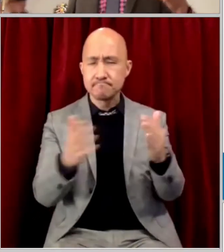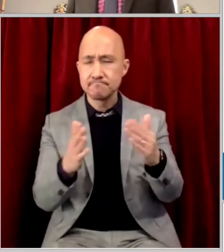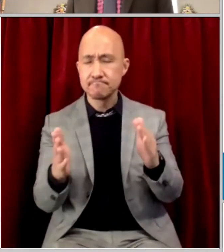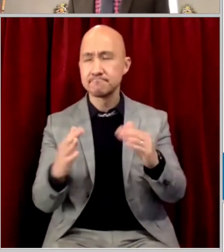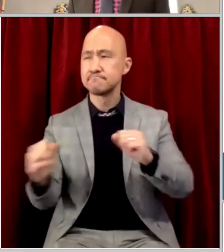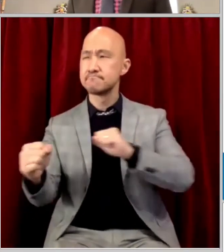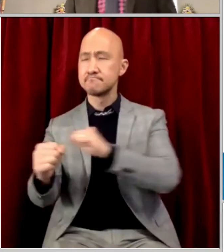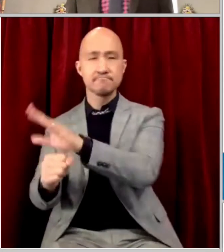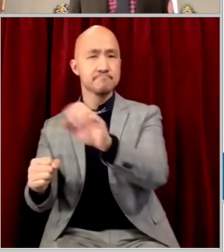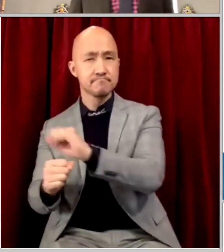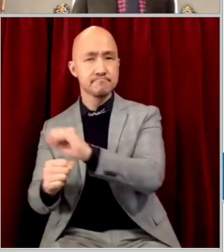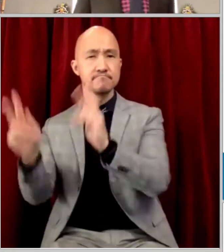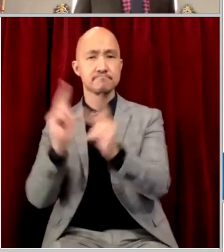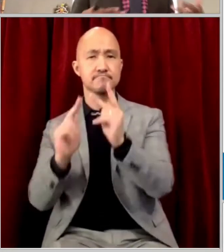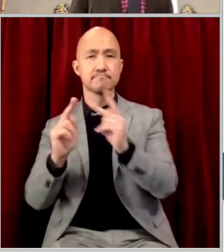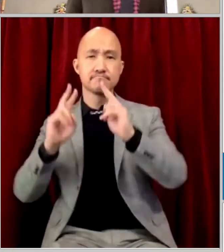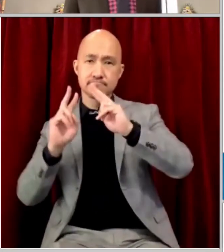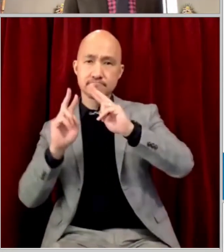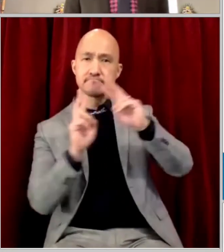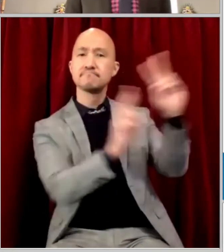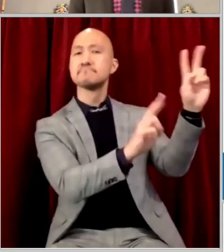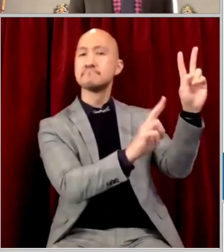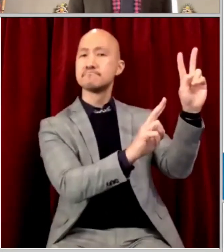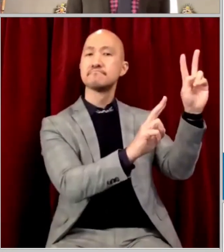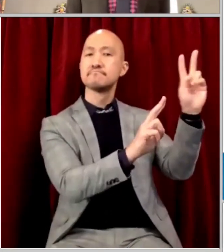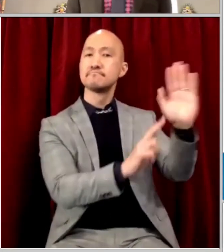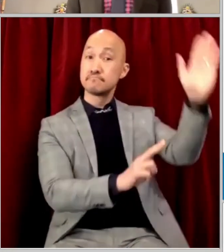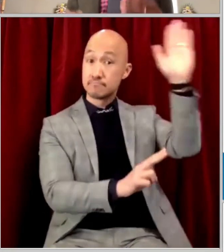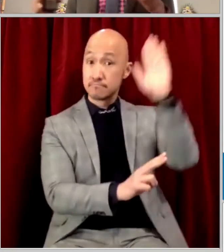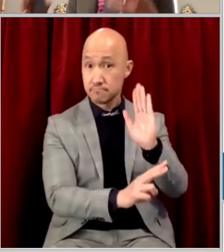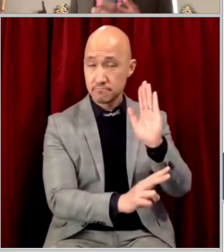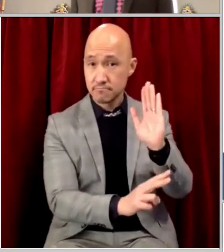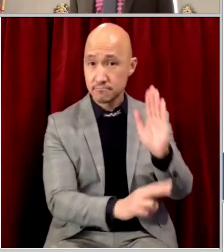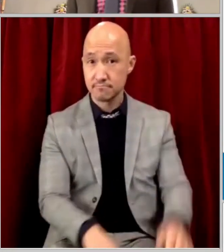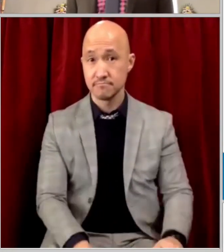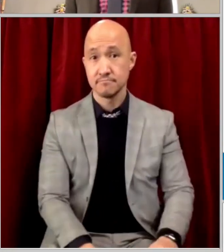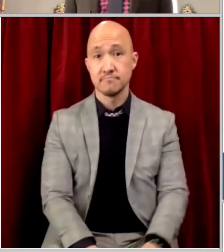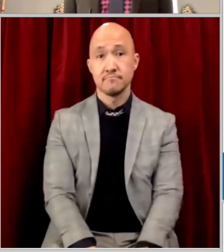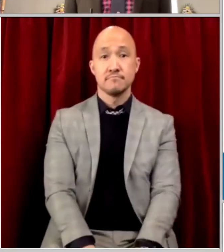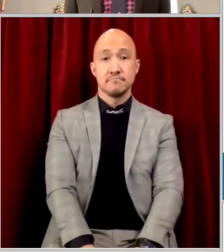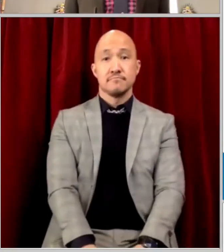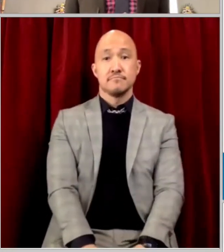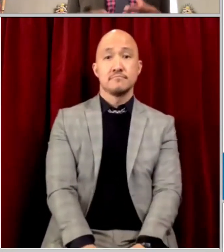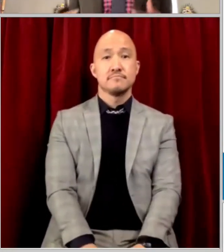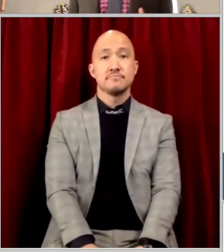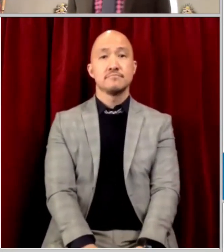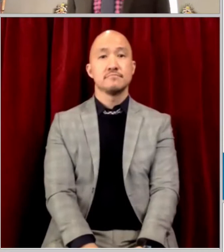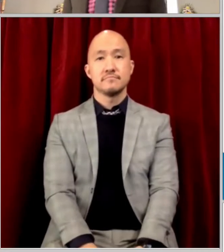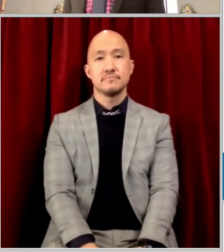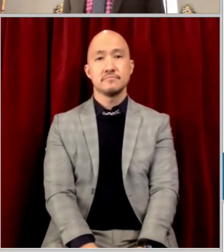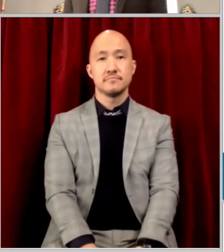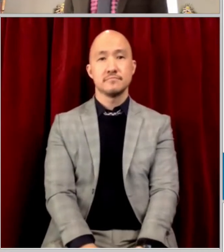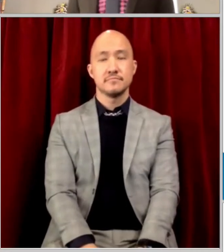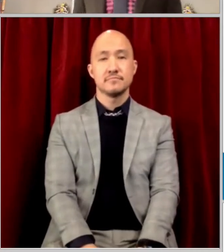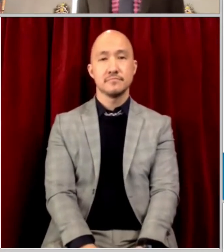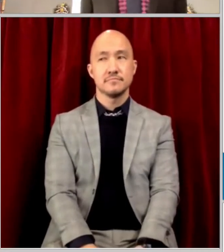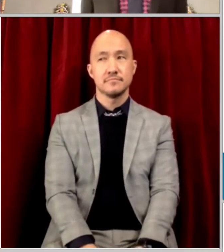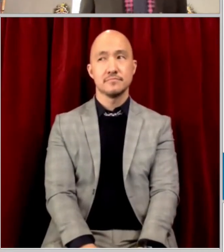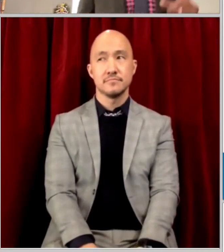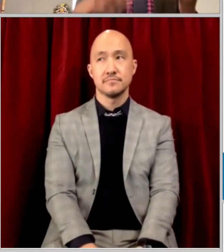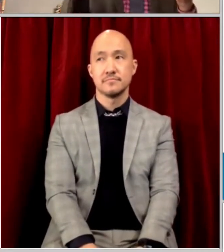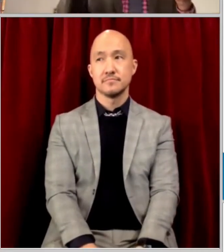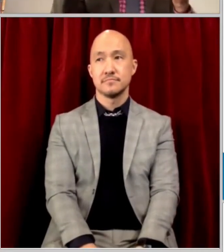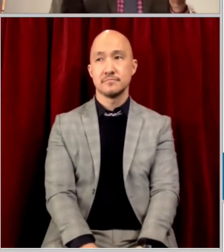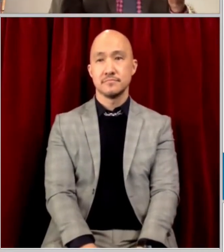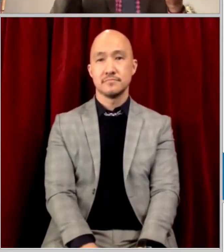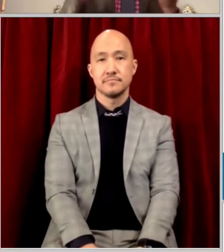to influence, to be an influencer. And guess what? I know this is going to be crushing to some of the young people here.